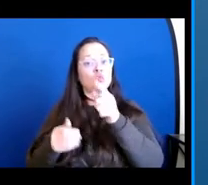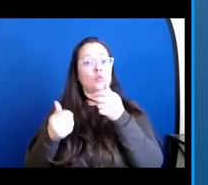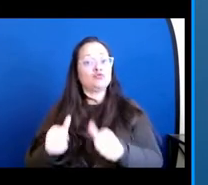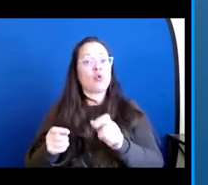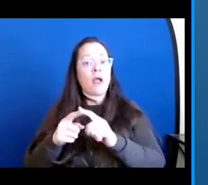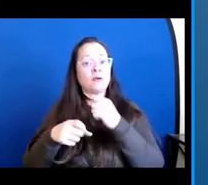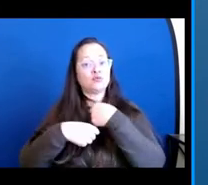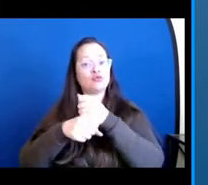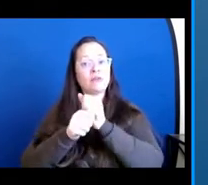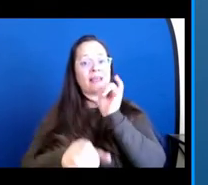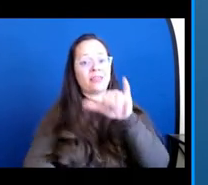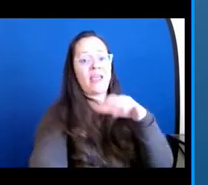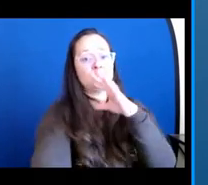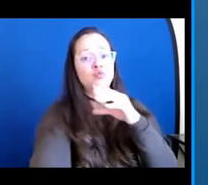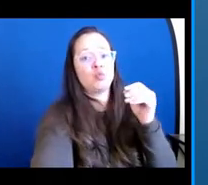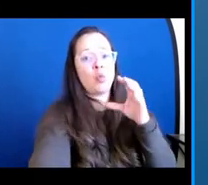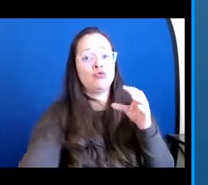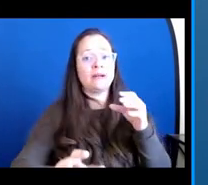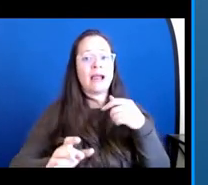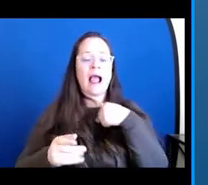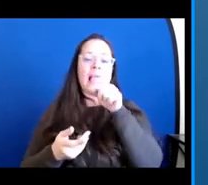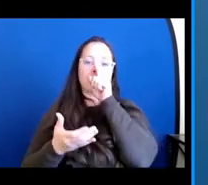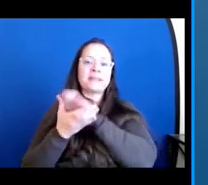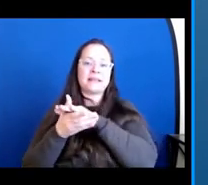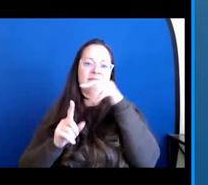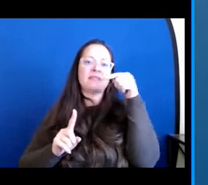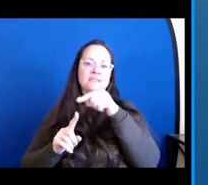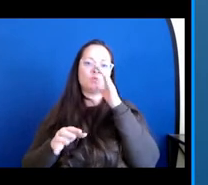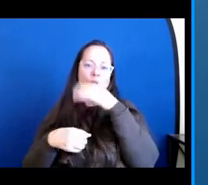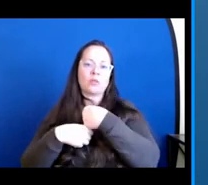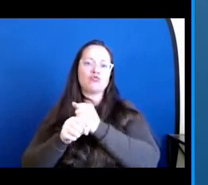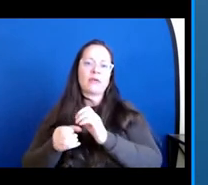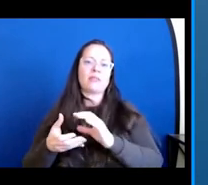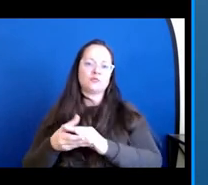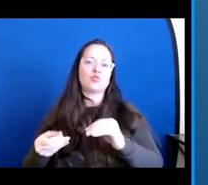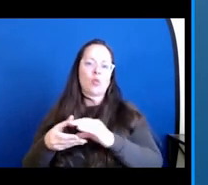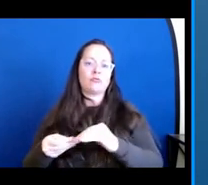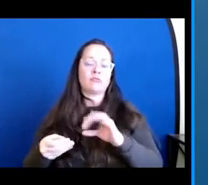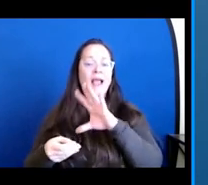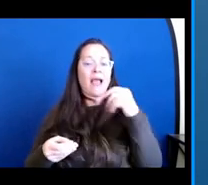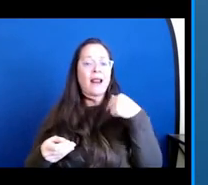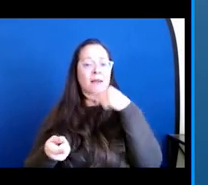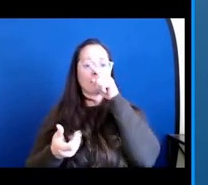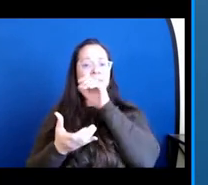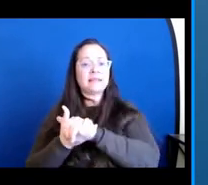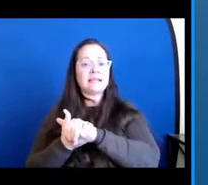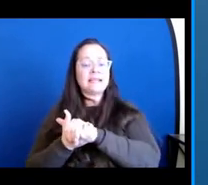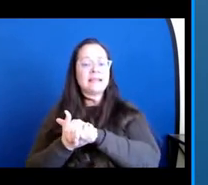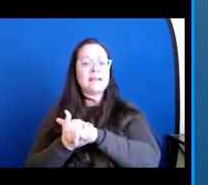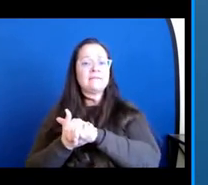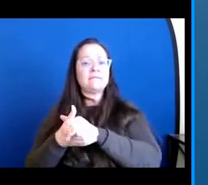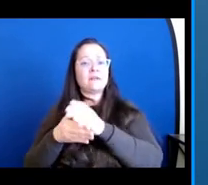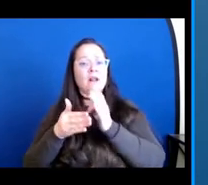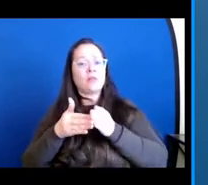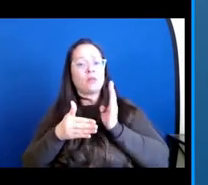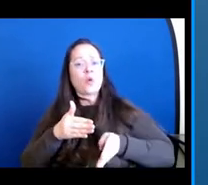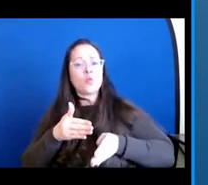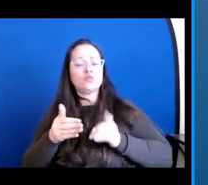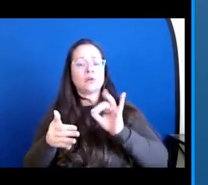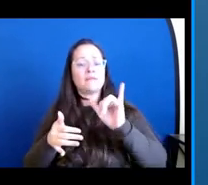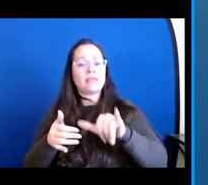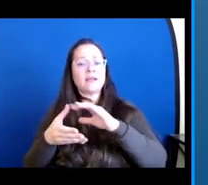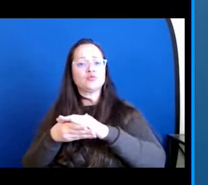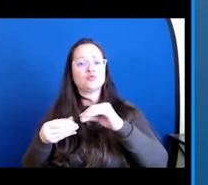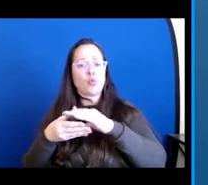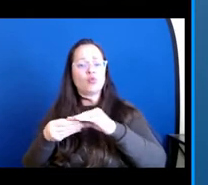story I believe that this creates the story and I believe that the conclusion of that story all